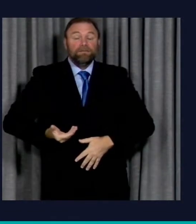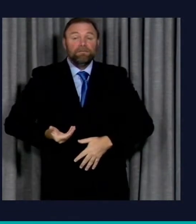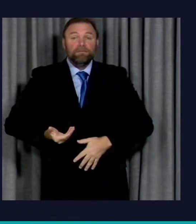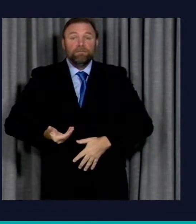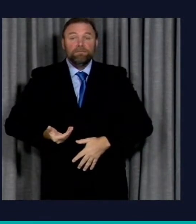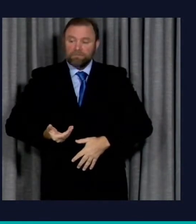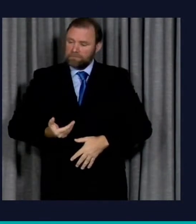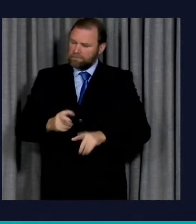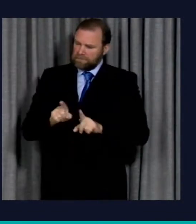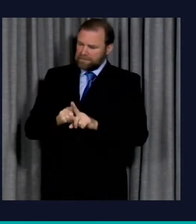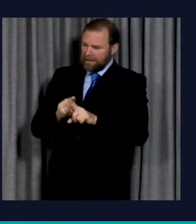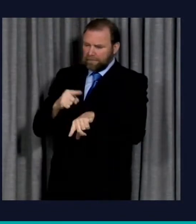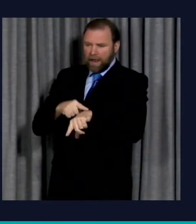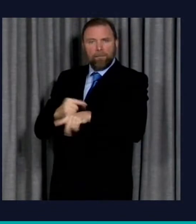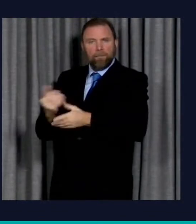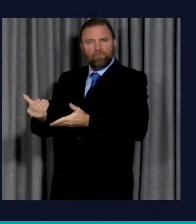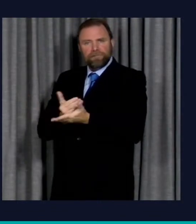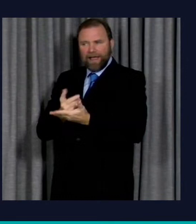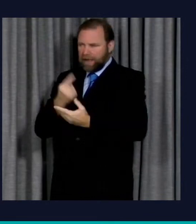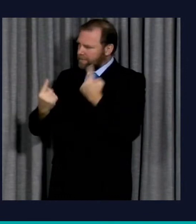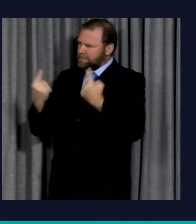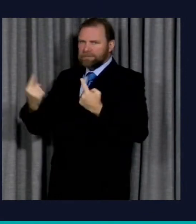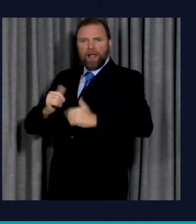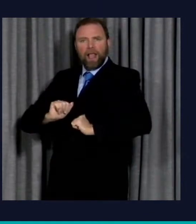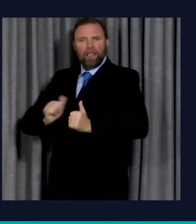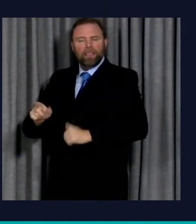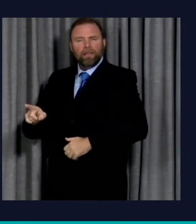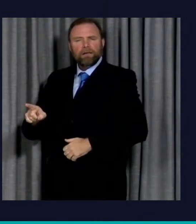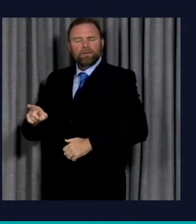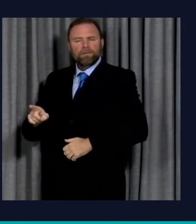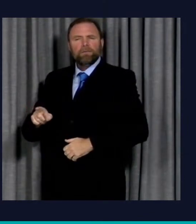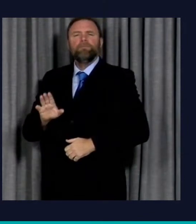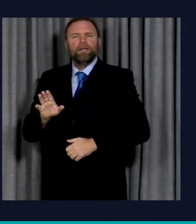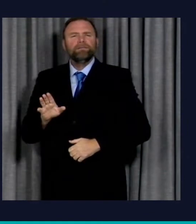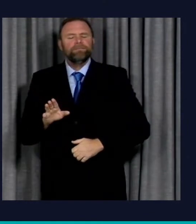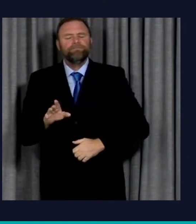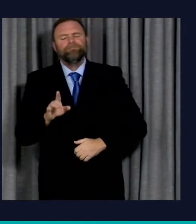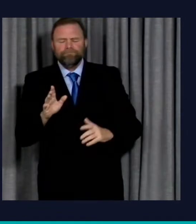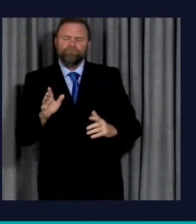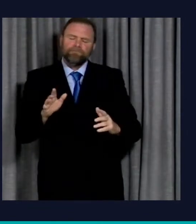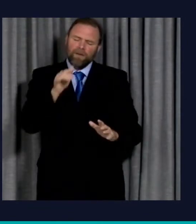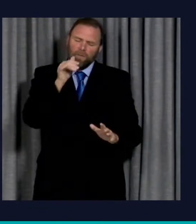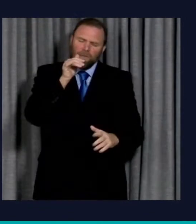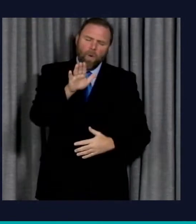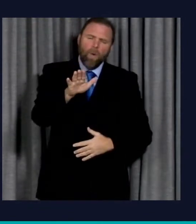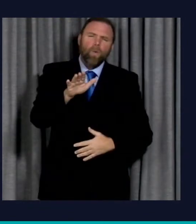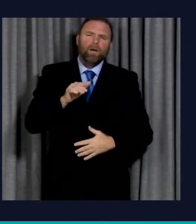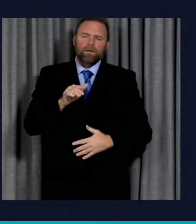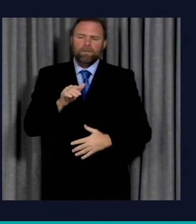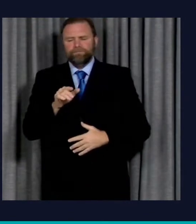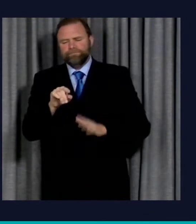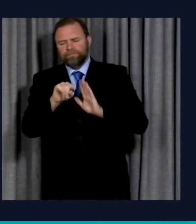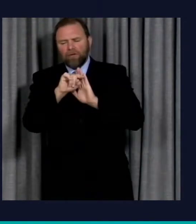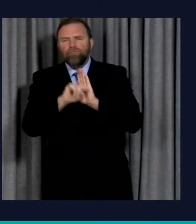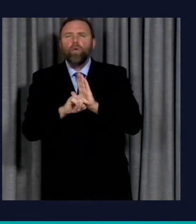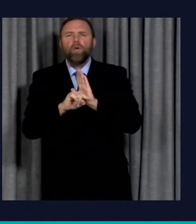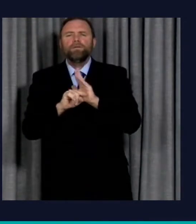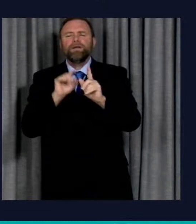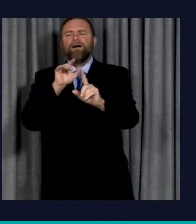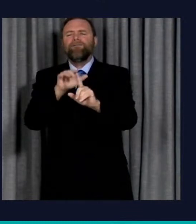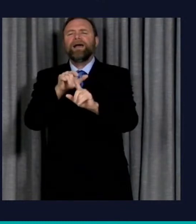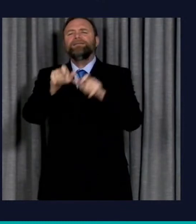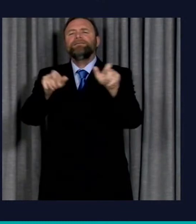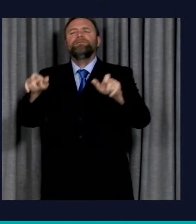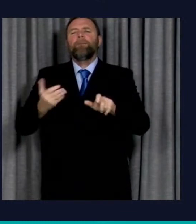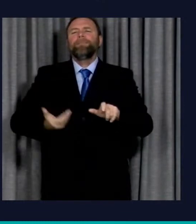health. But we recognise, of course, that these are measures which will have an impact on businesses. As a